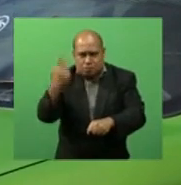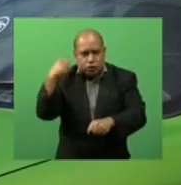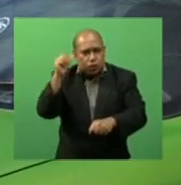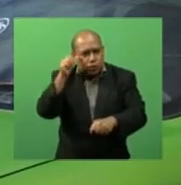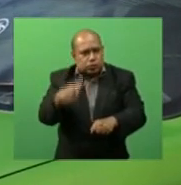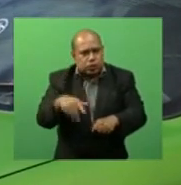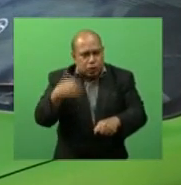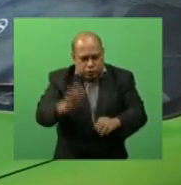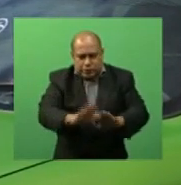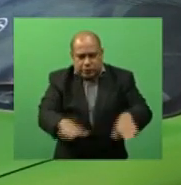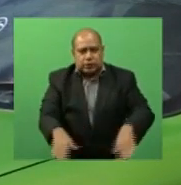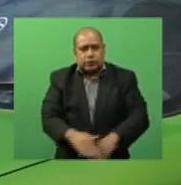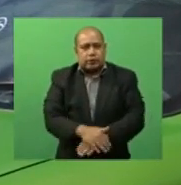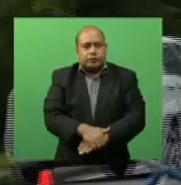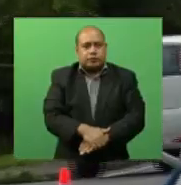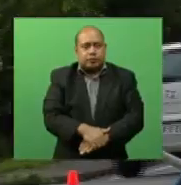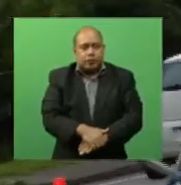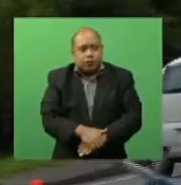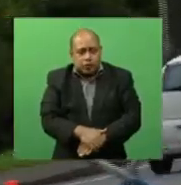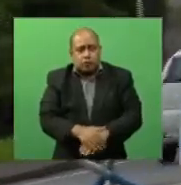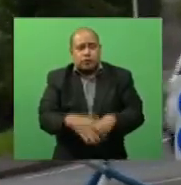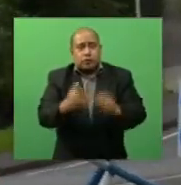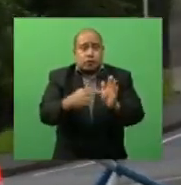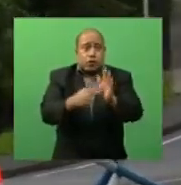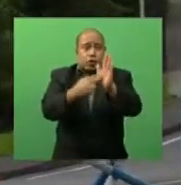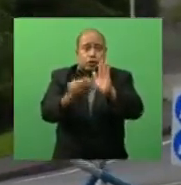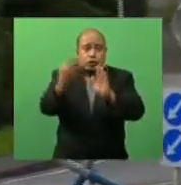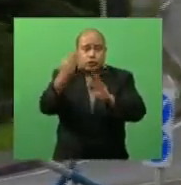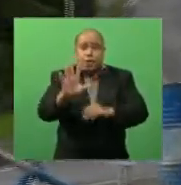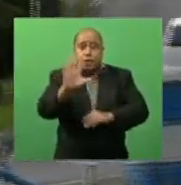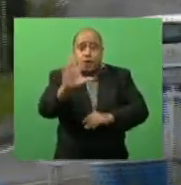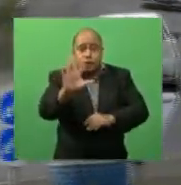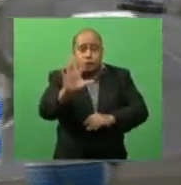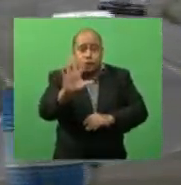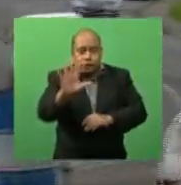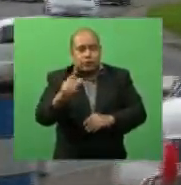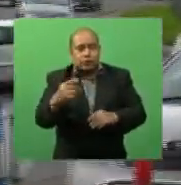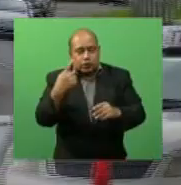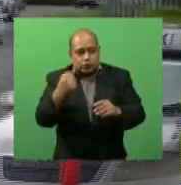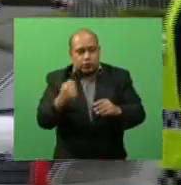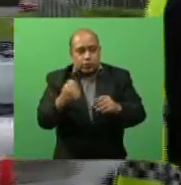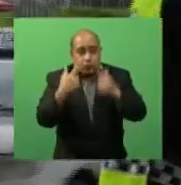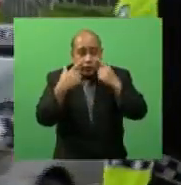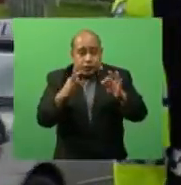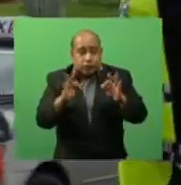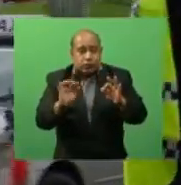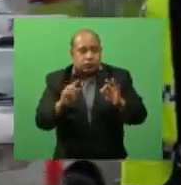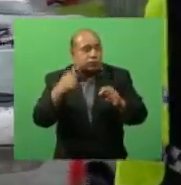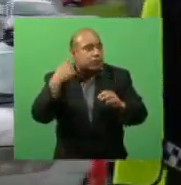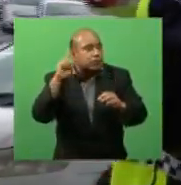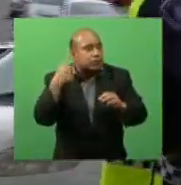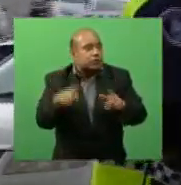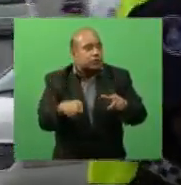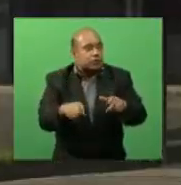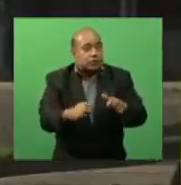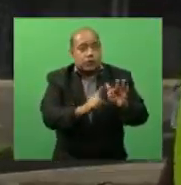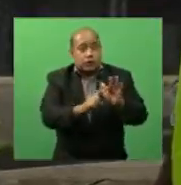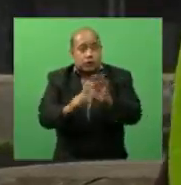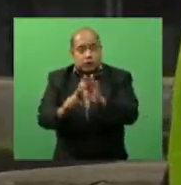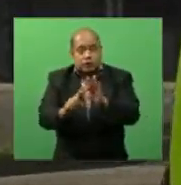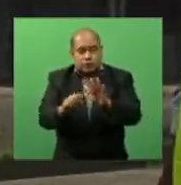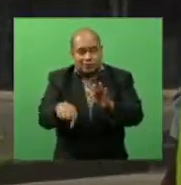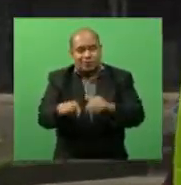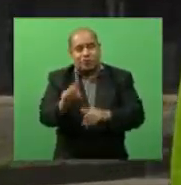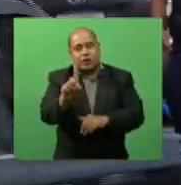times. The Northern Division recorded 5 cases, all for breaches of curfew, while the East recorded 1 arrest.